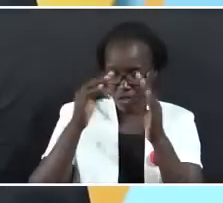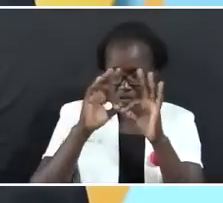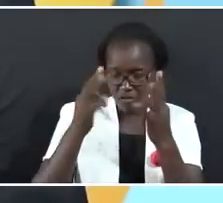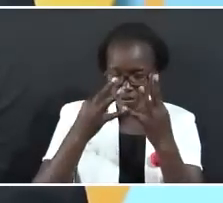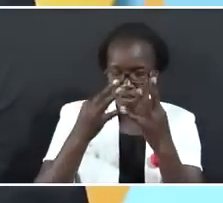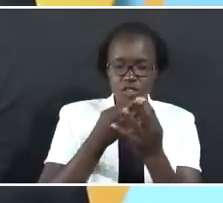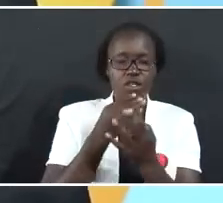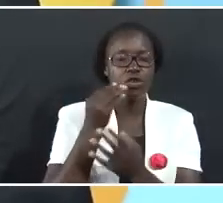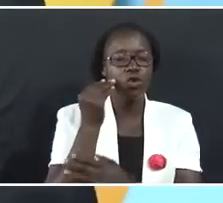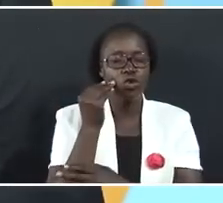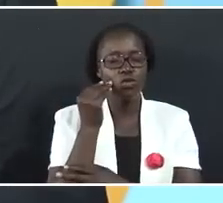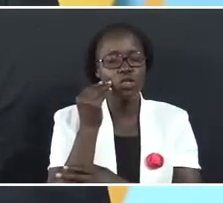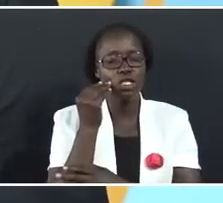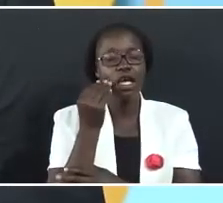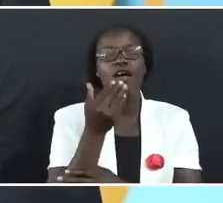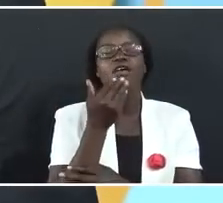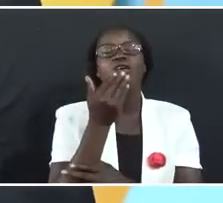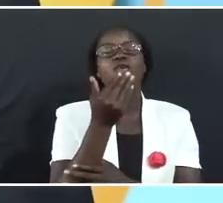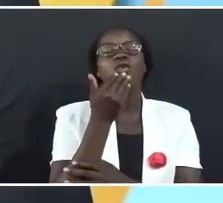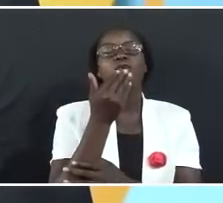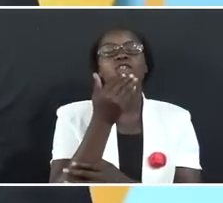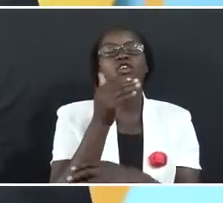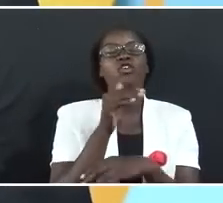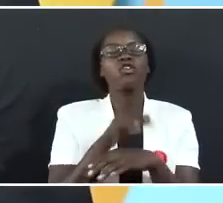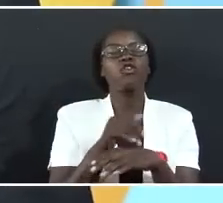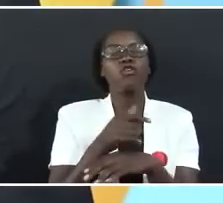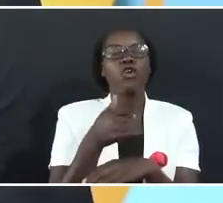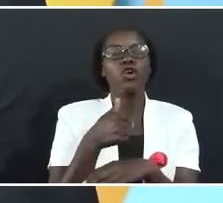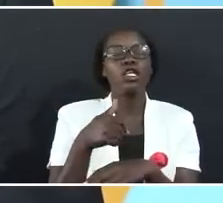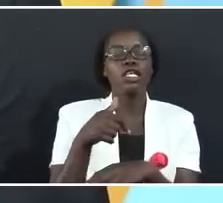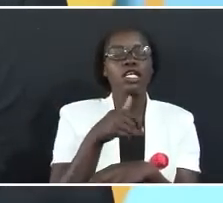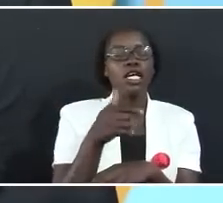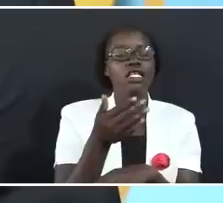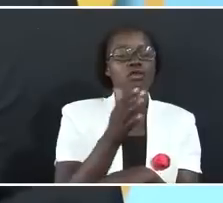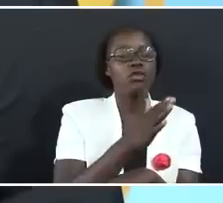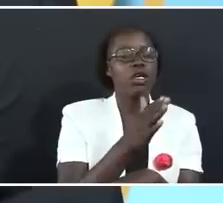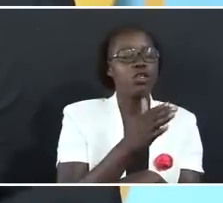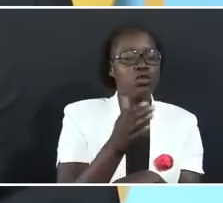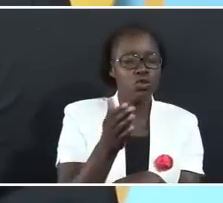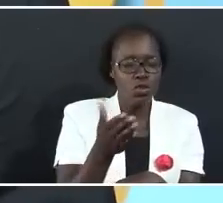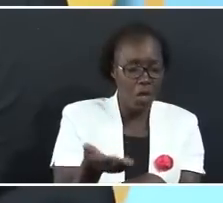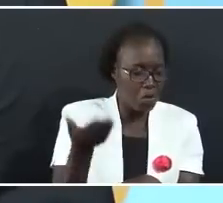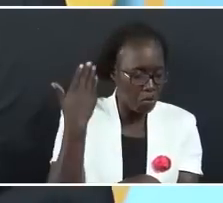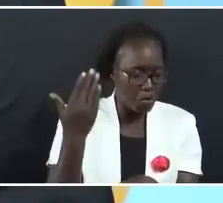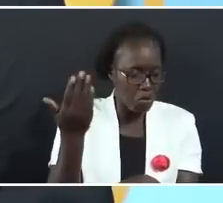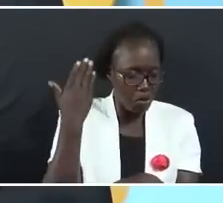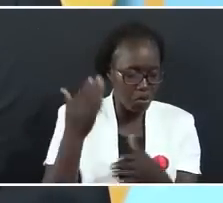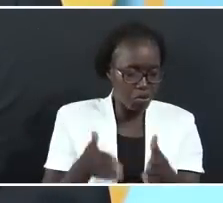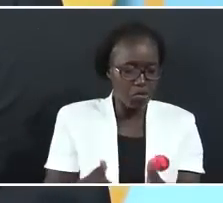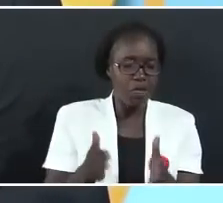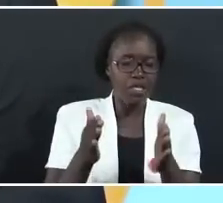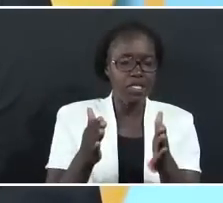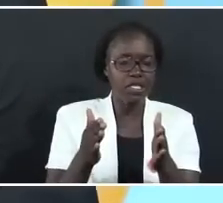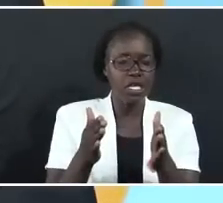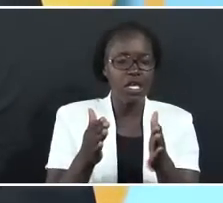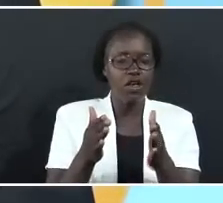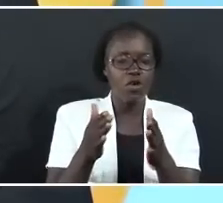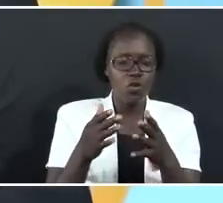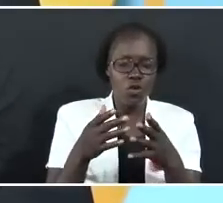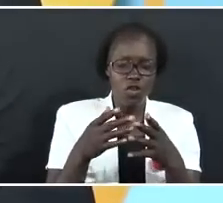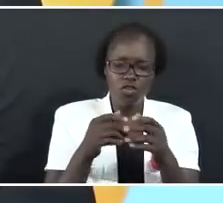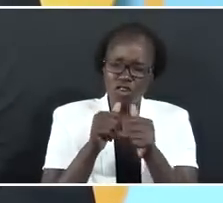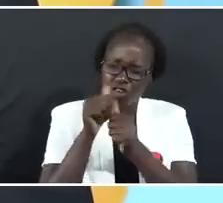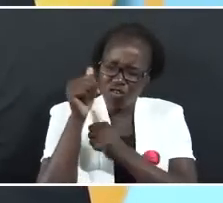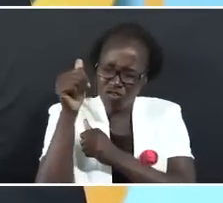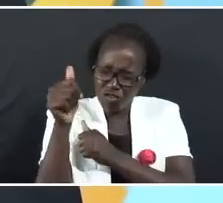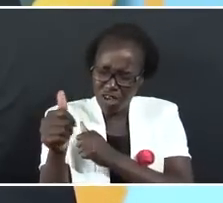homes. Thank you for calling us back to the old path. We have been gone too long